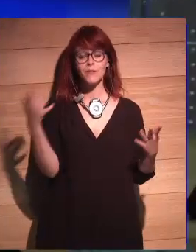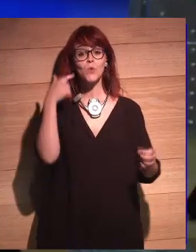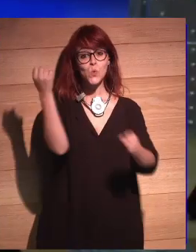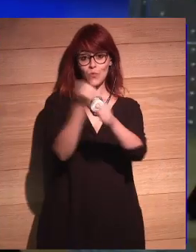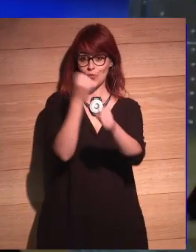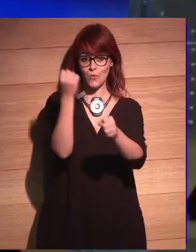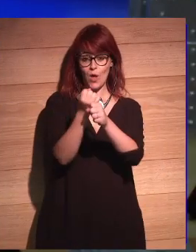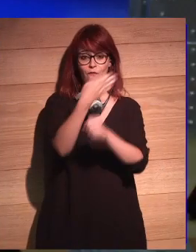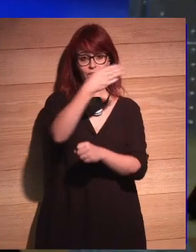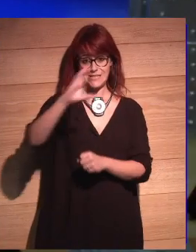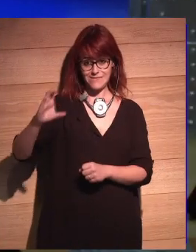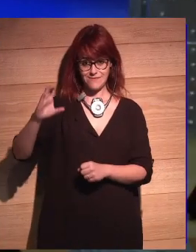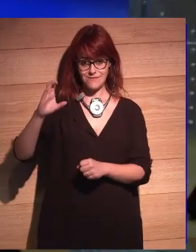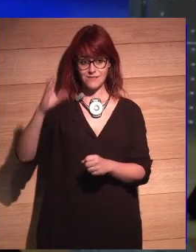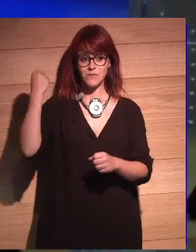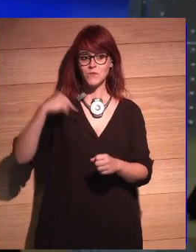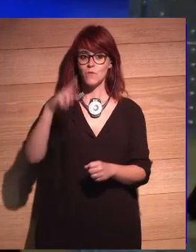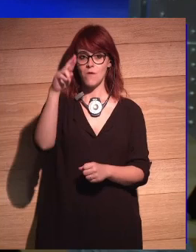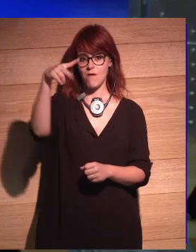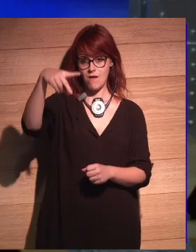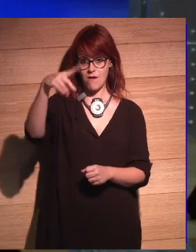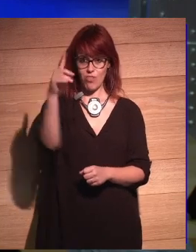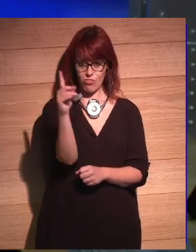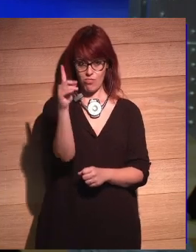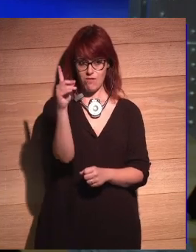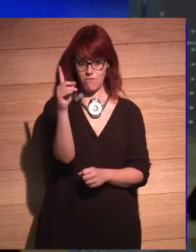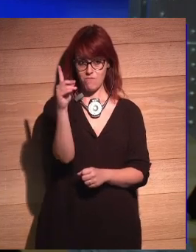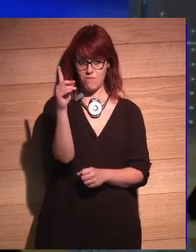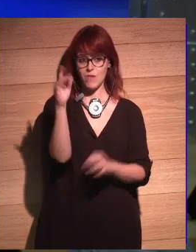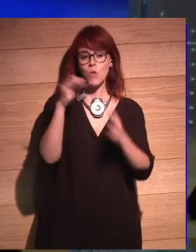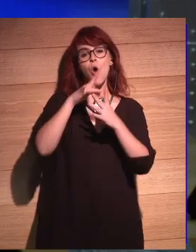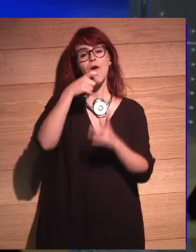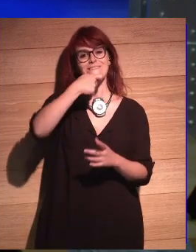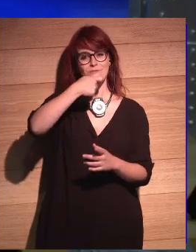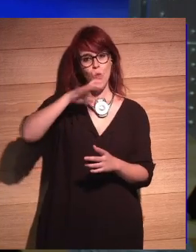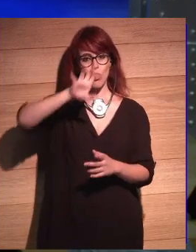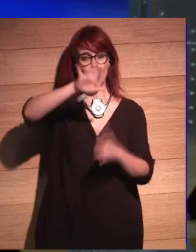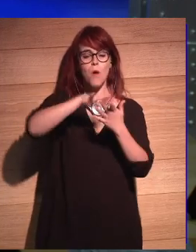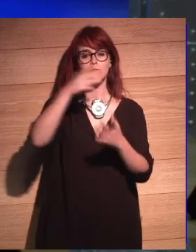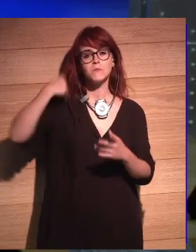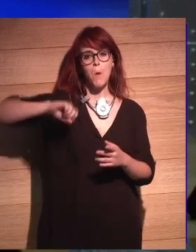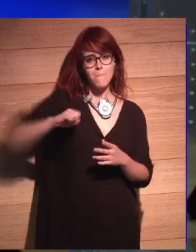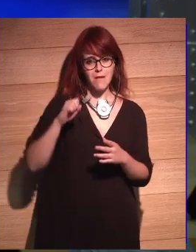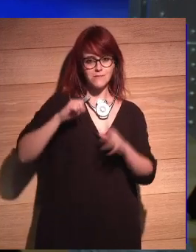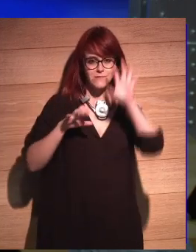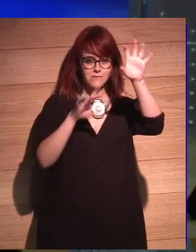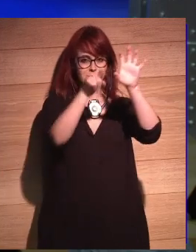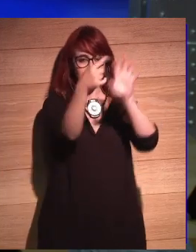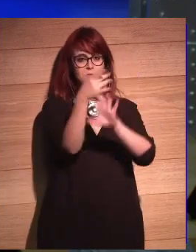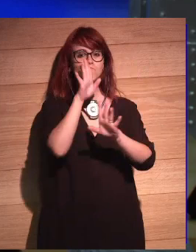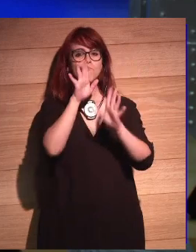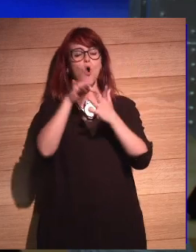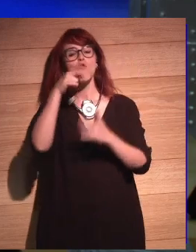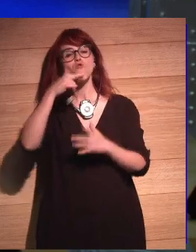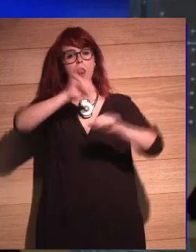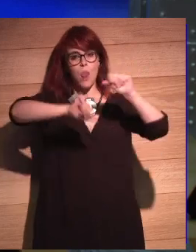R&D in the UK. I'm actually, there's two labs. There's one in Manchester and there's one in London. I'm in the Manchester lab. So if you go to Manchester, then I